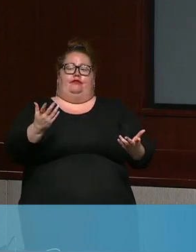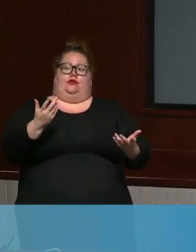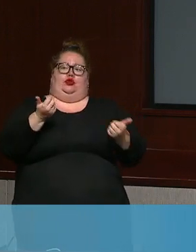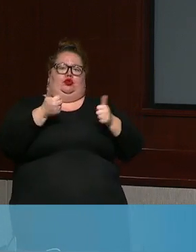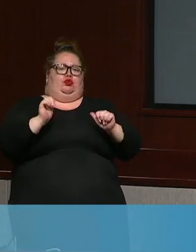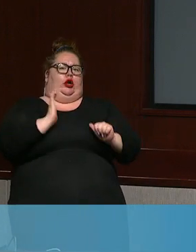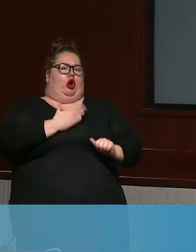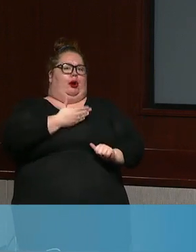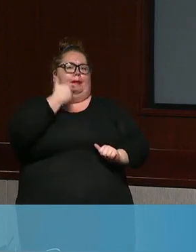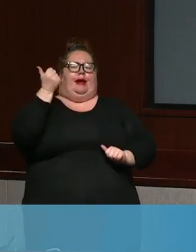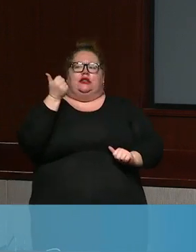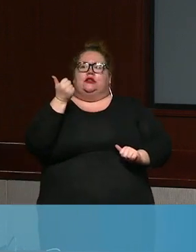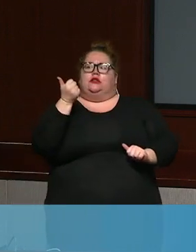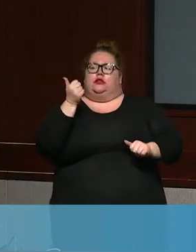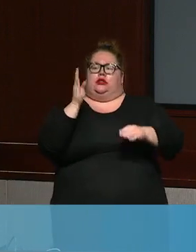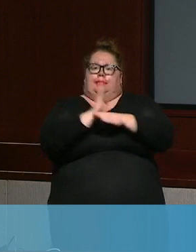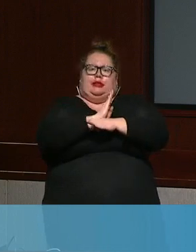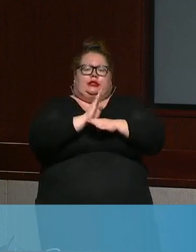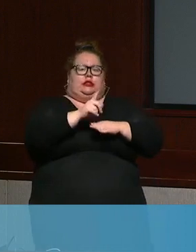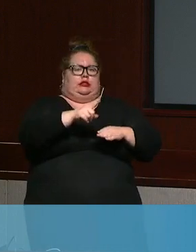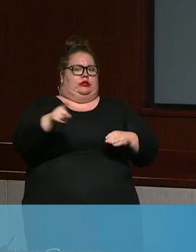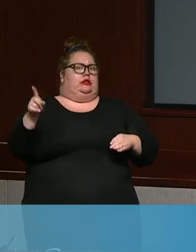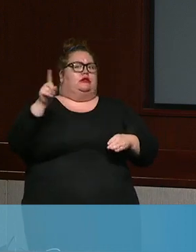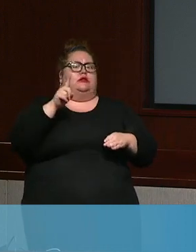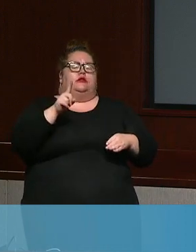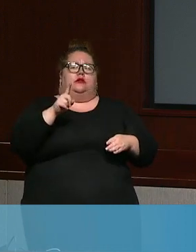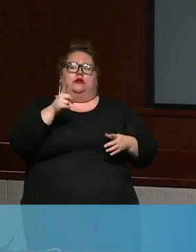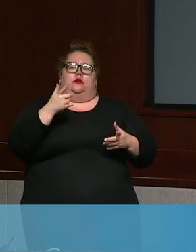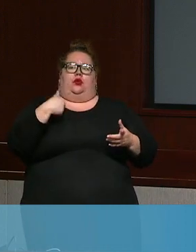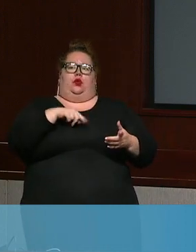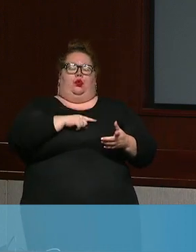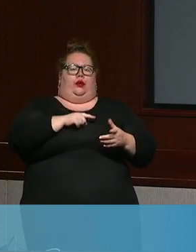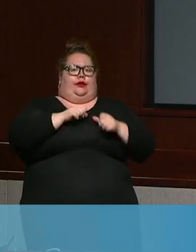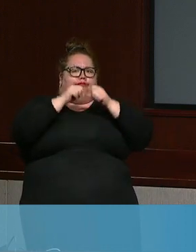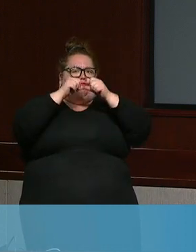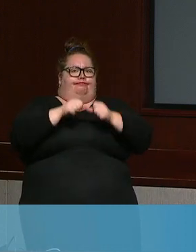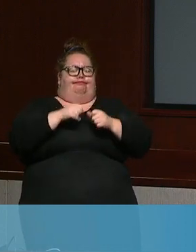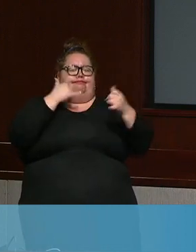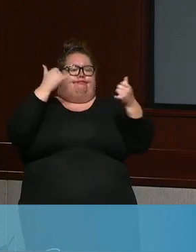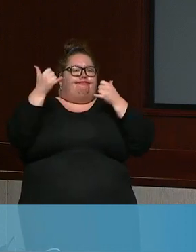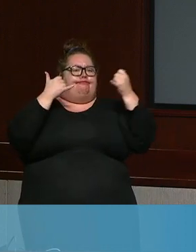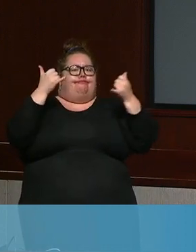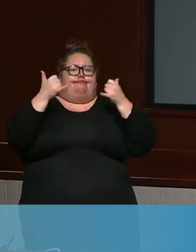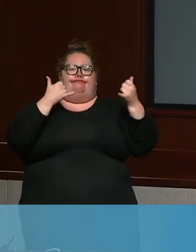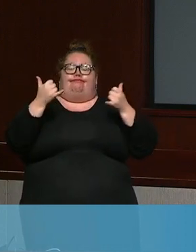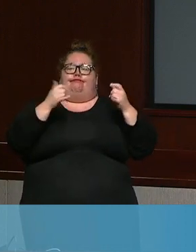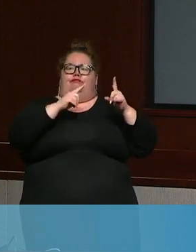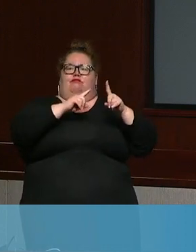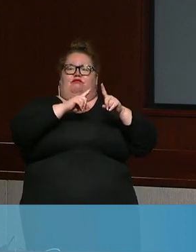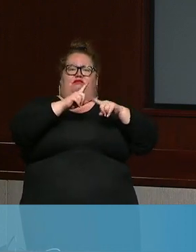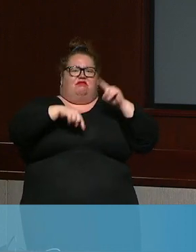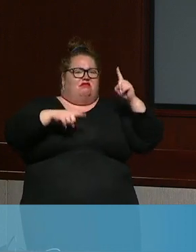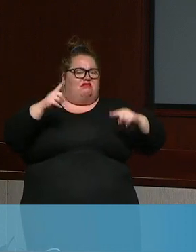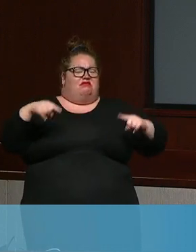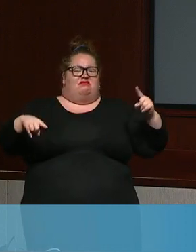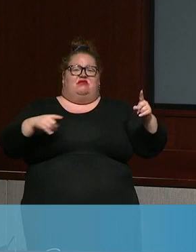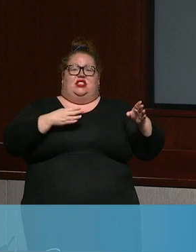aware. We've had countless phone calls with large groups of a variety of industries